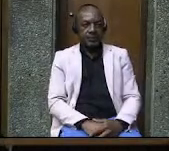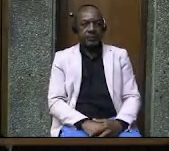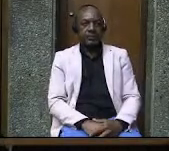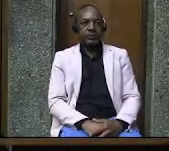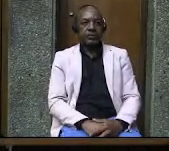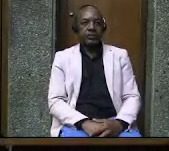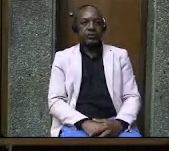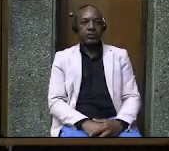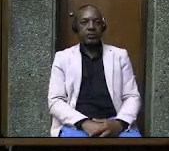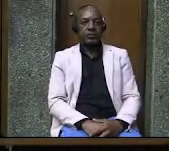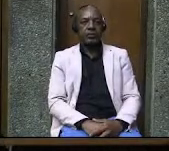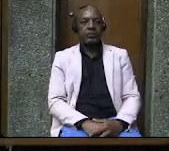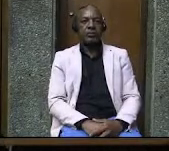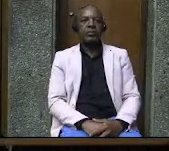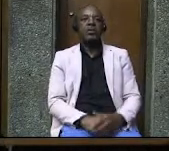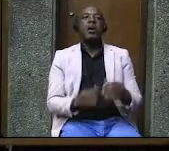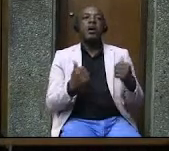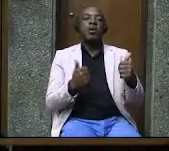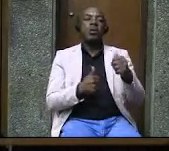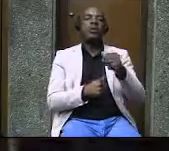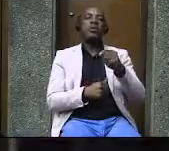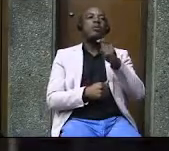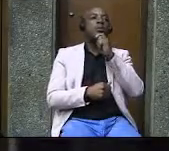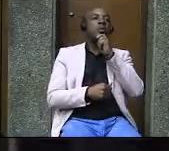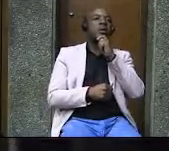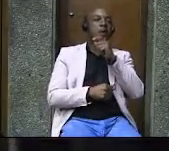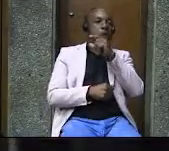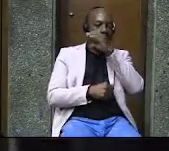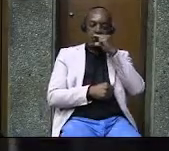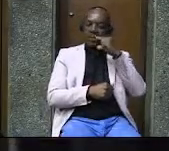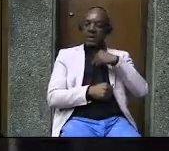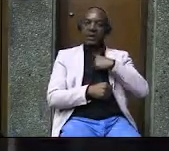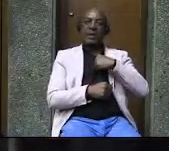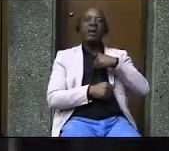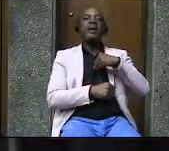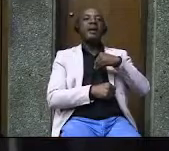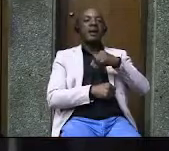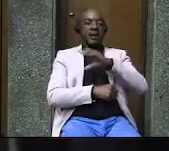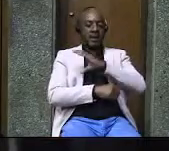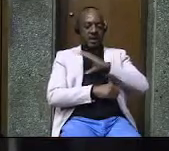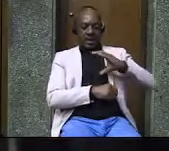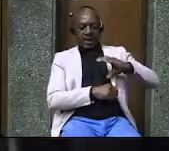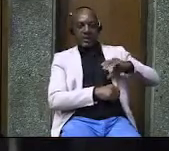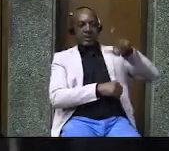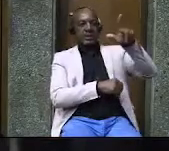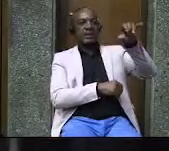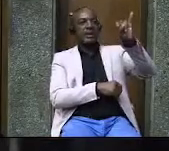Good morning, everybody. My name is Councillor Lillian Godisang, and